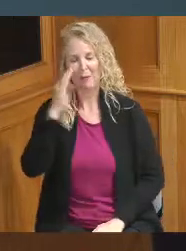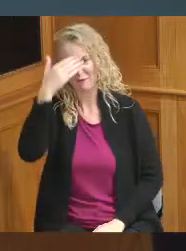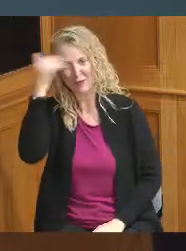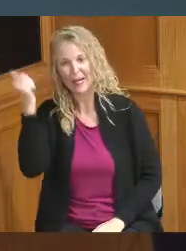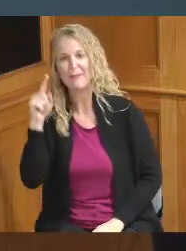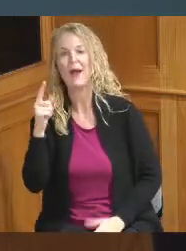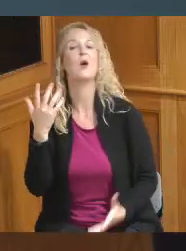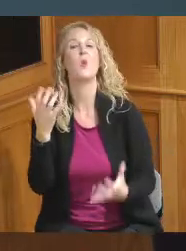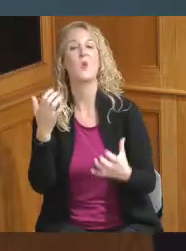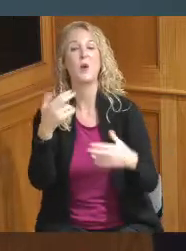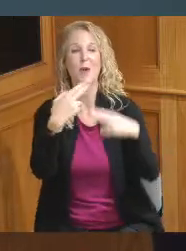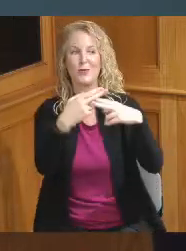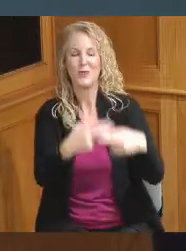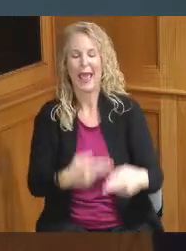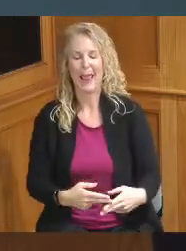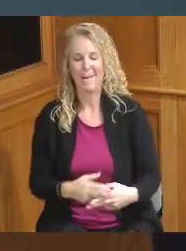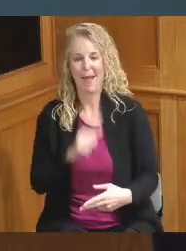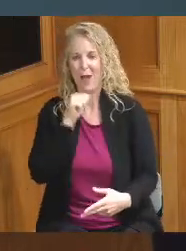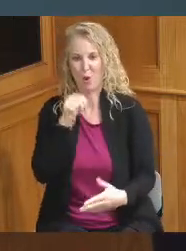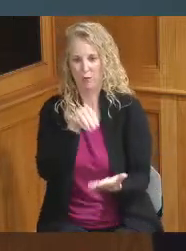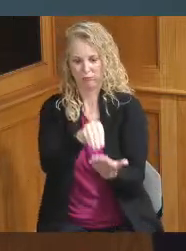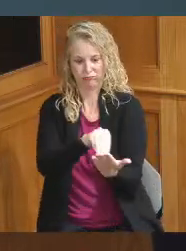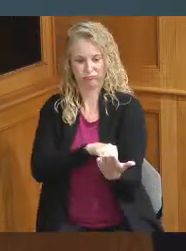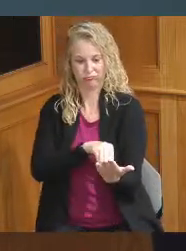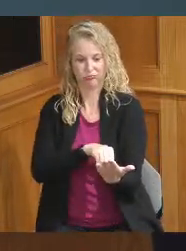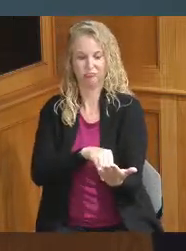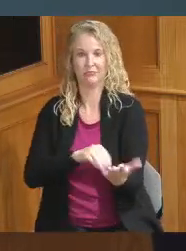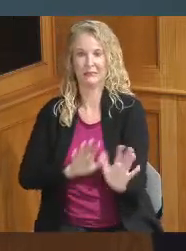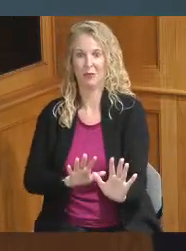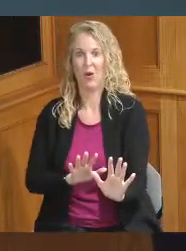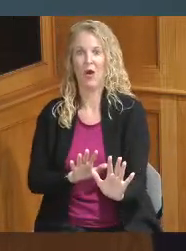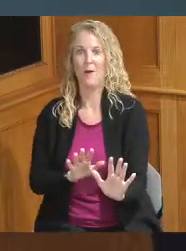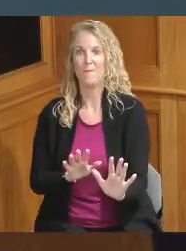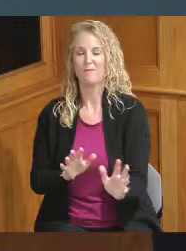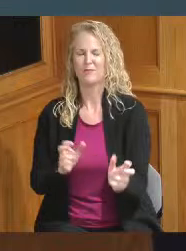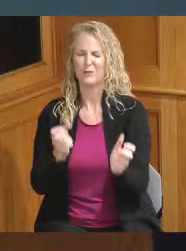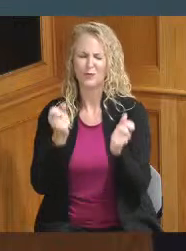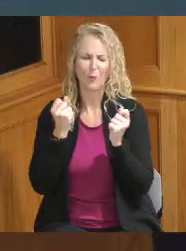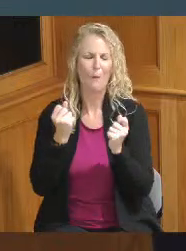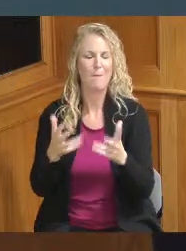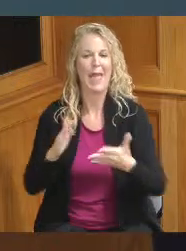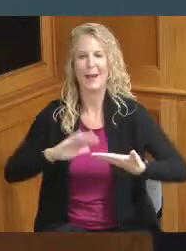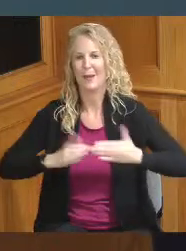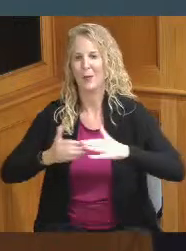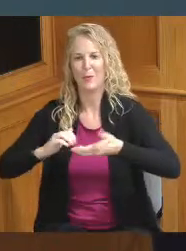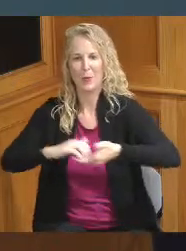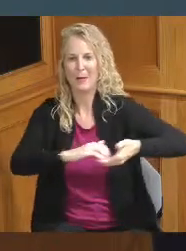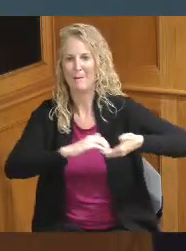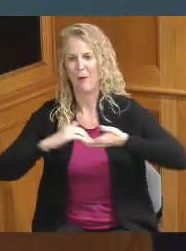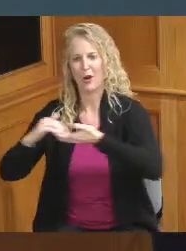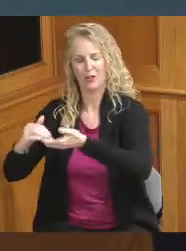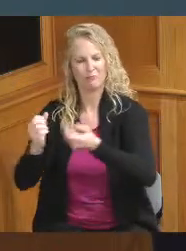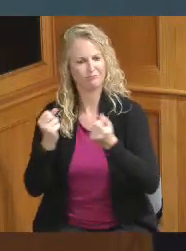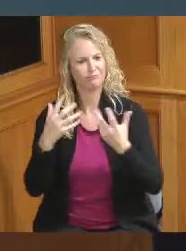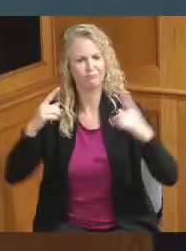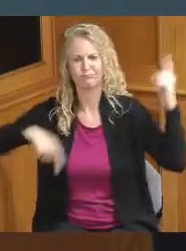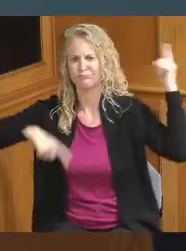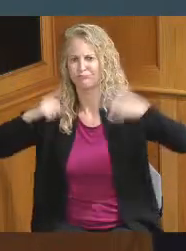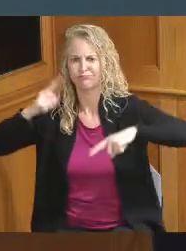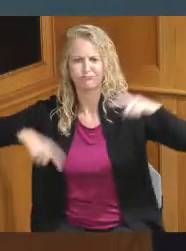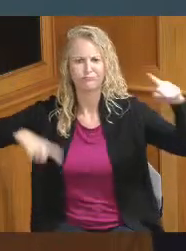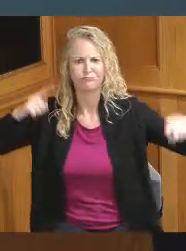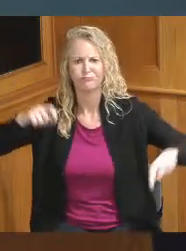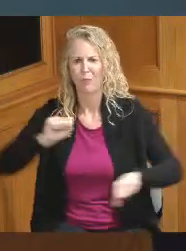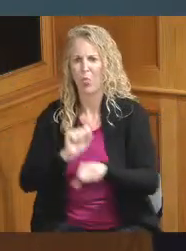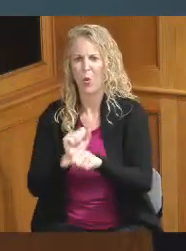point, we do want to name them, but I don't have it in front of me, so I don't want to miss anybody. But we have so many diverse partners that are with